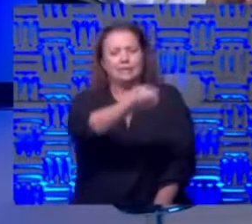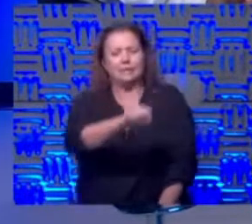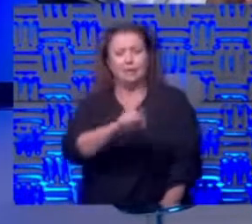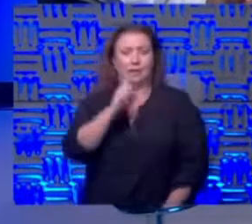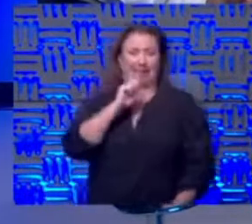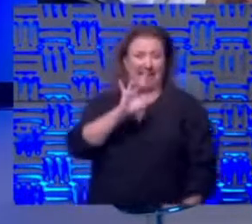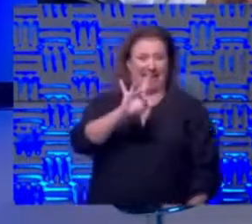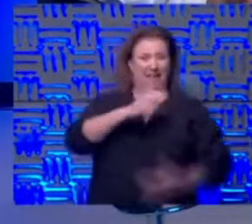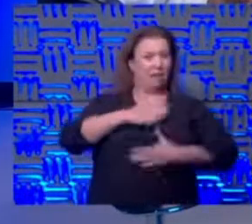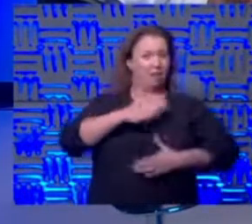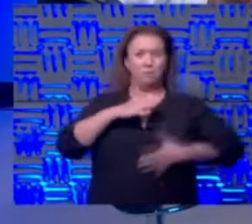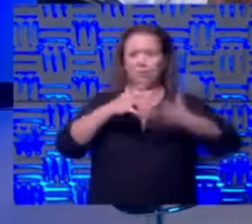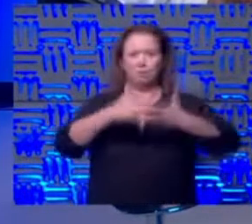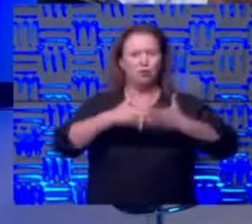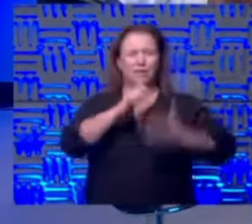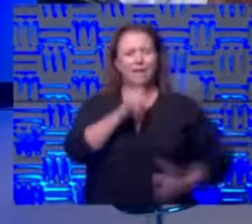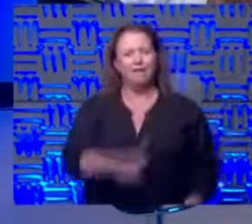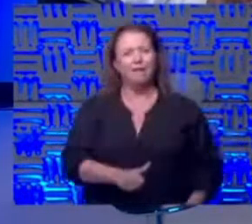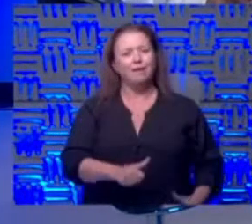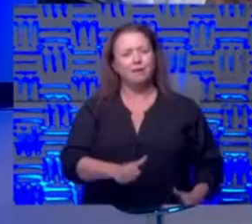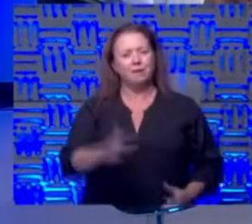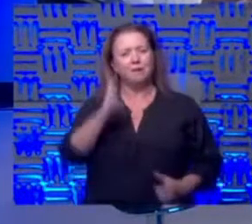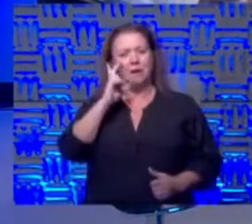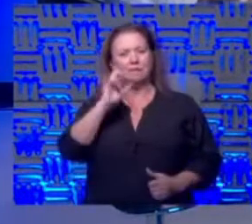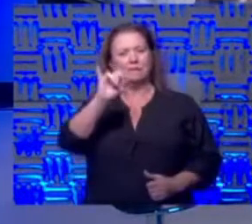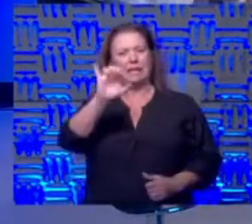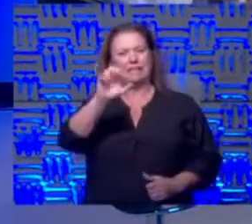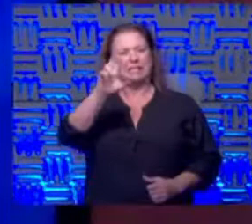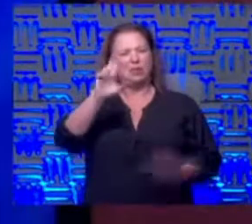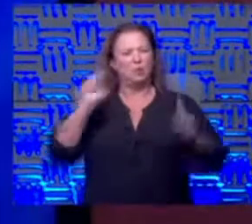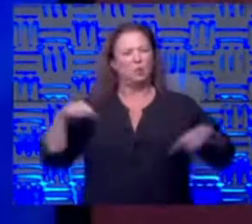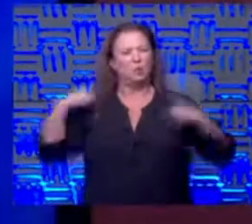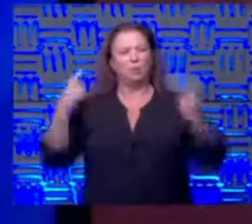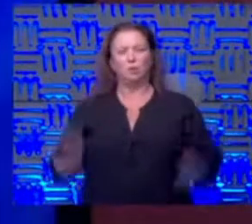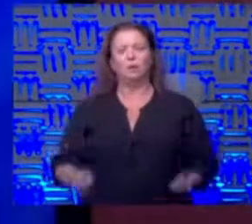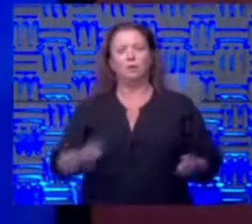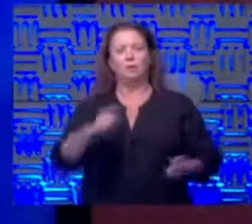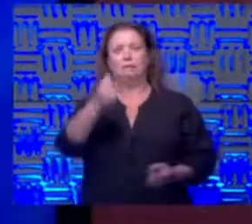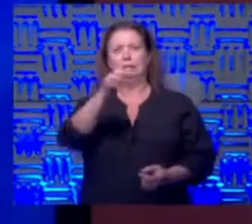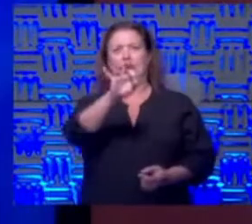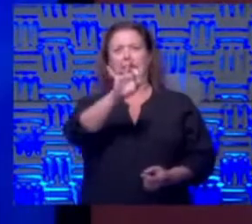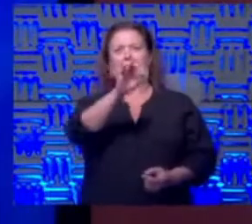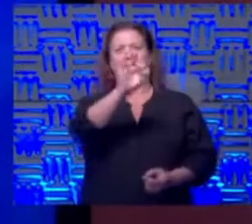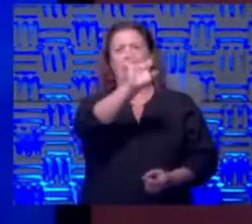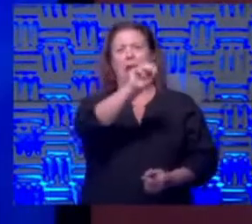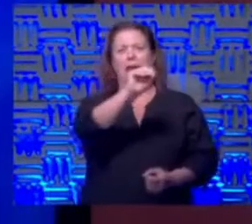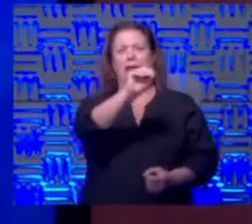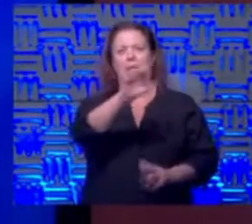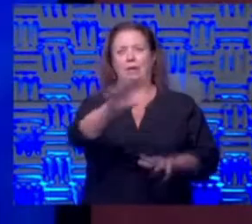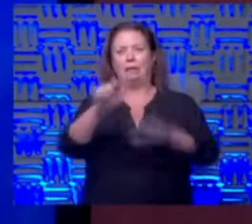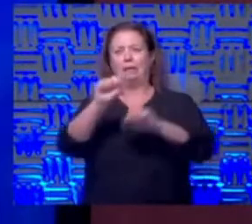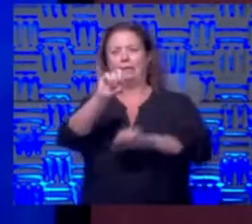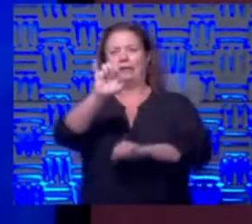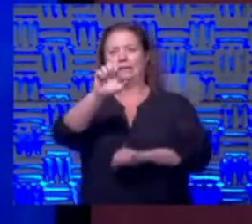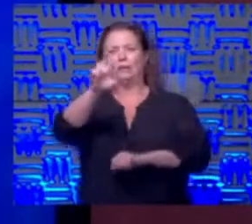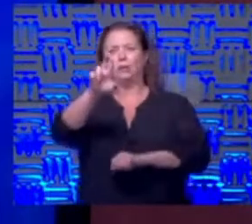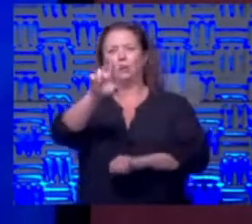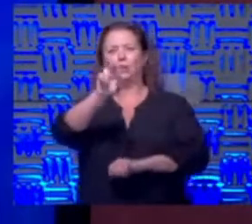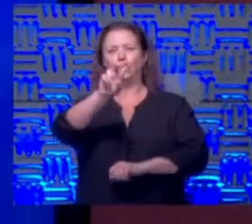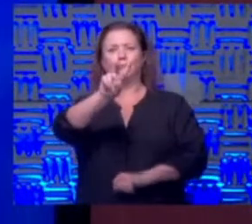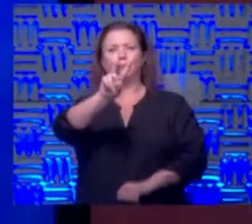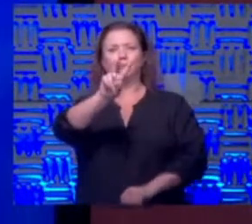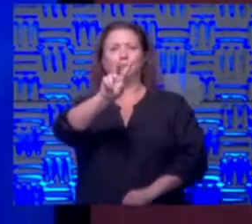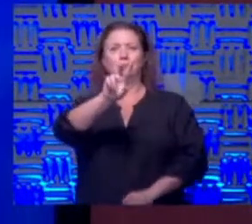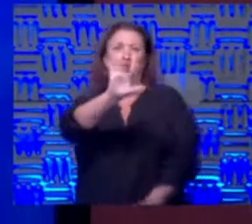those on a ventilator at any one time. I mean, I've been an ICU physician here between 1990 and when I left the ICU in 2015, so that